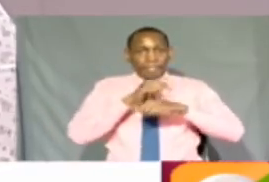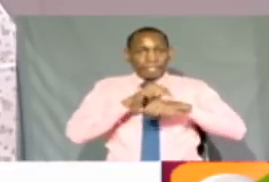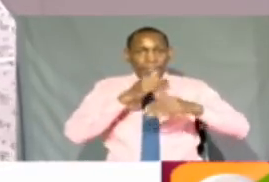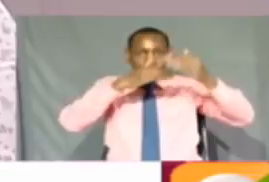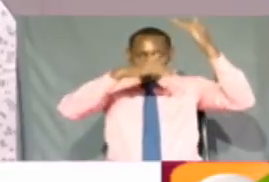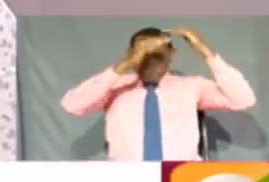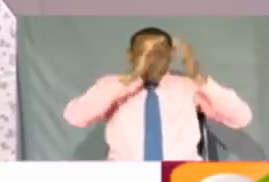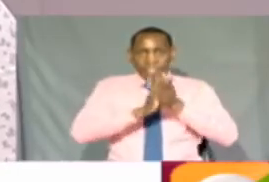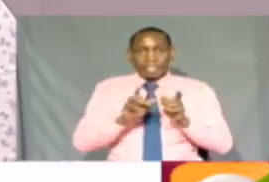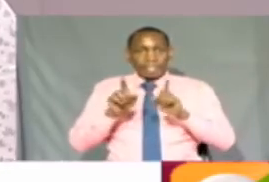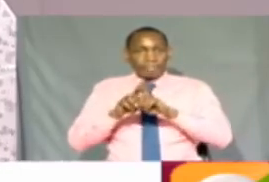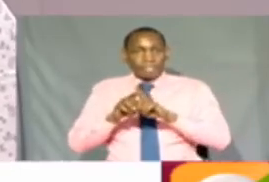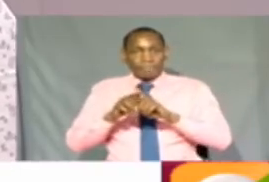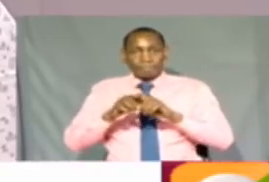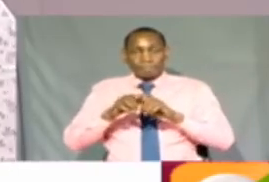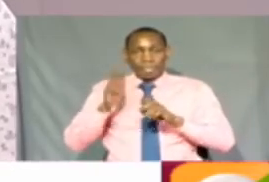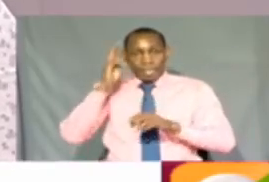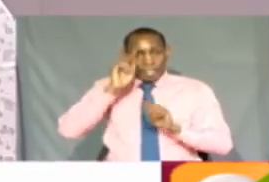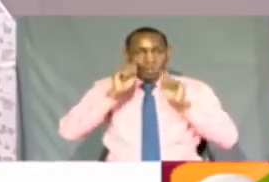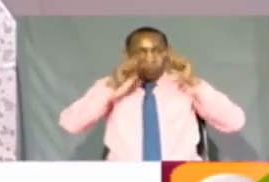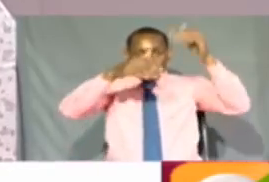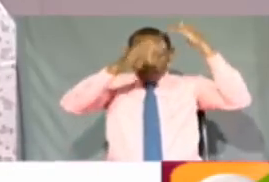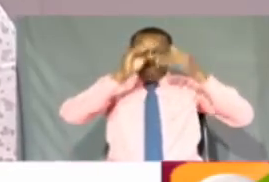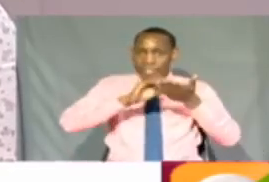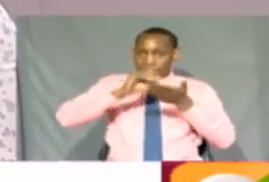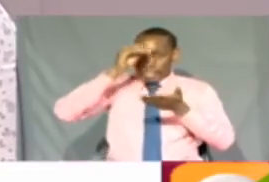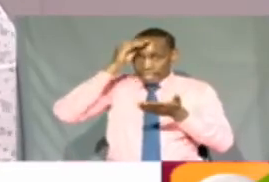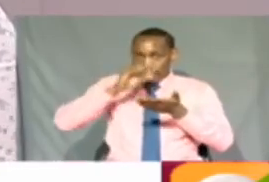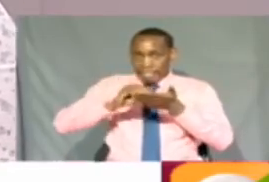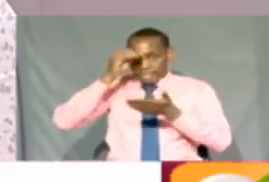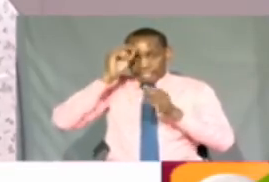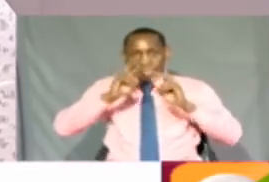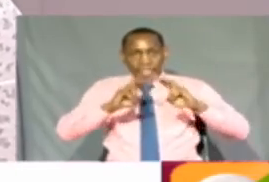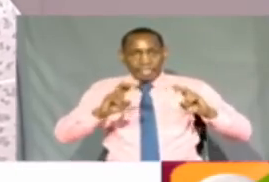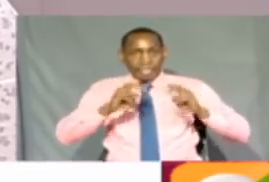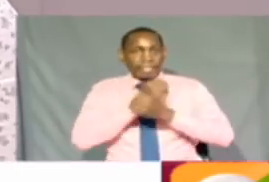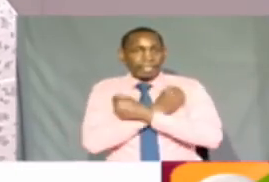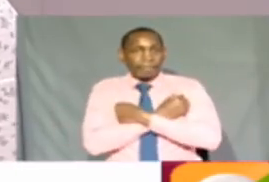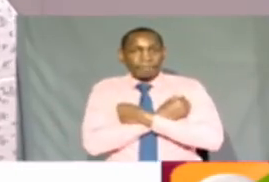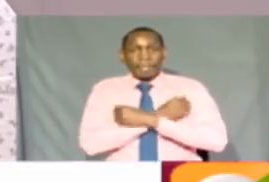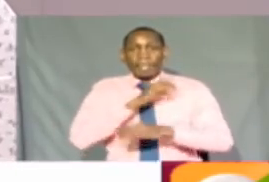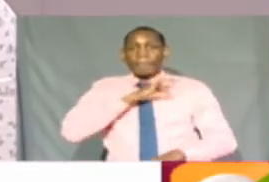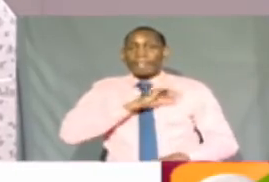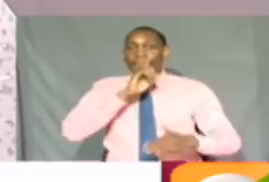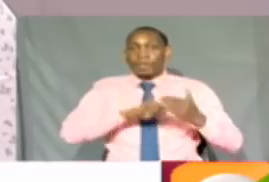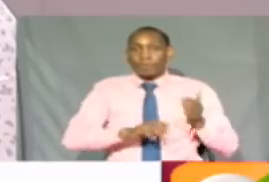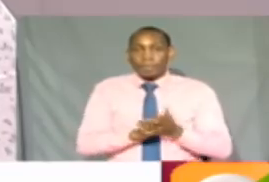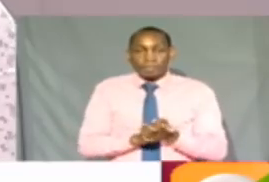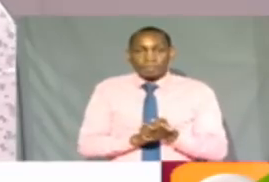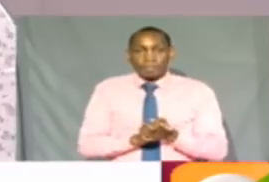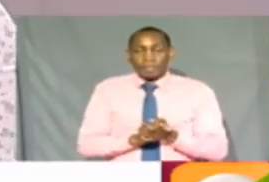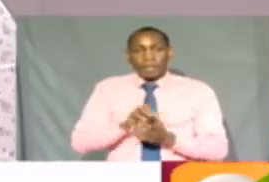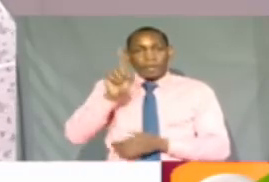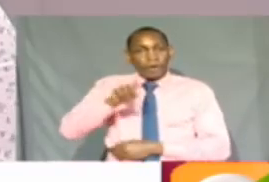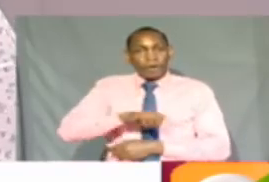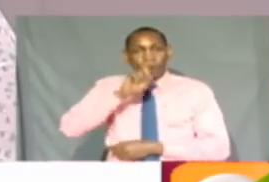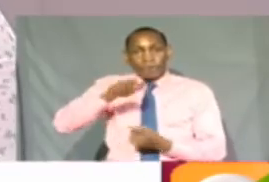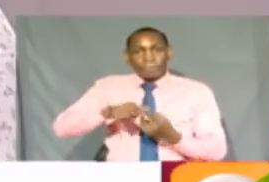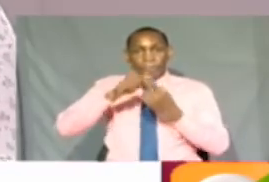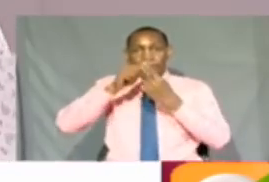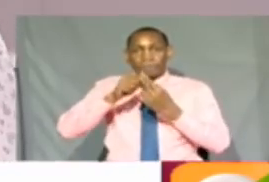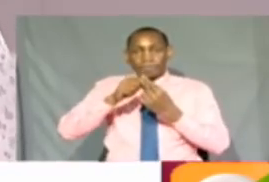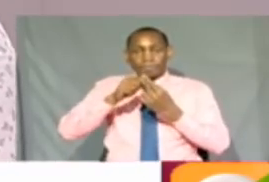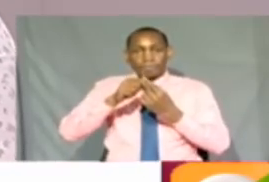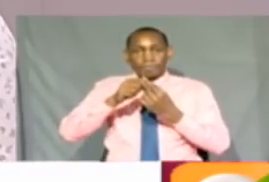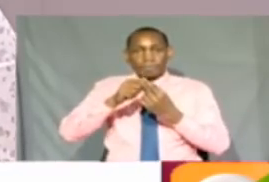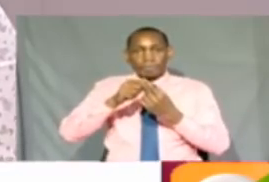Is that for the reason you're in campus? Mulienda kusoma, oh, I'm looking for love in campus. What for? You people are misguided. Oh, you can't stay in campus without a